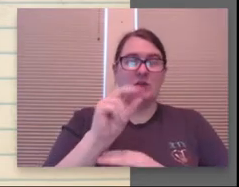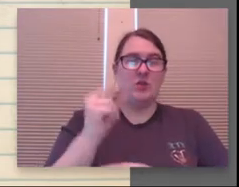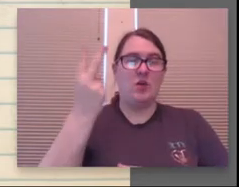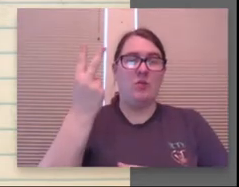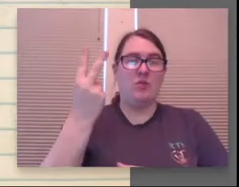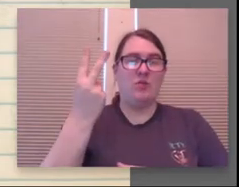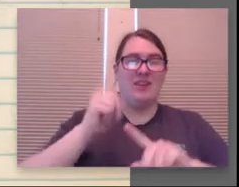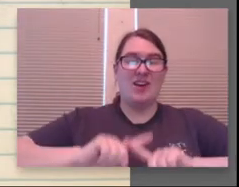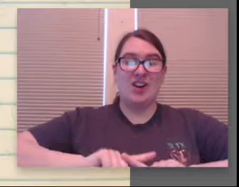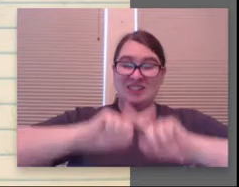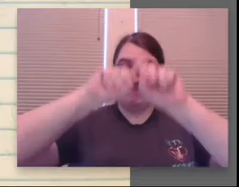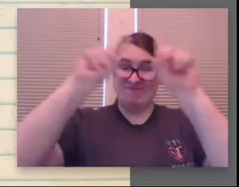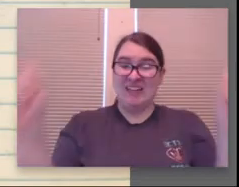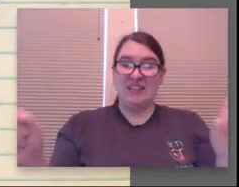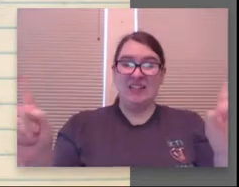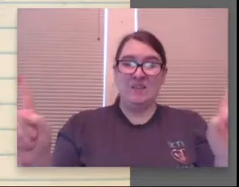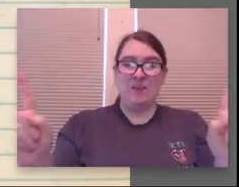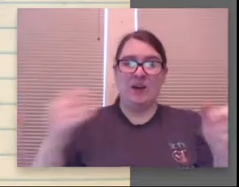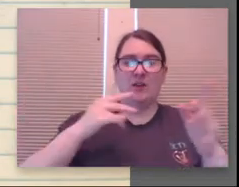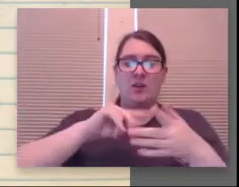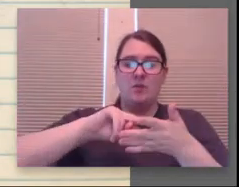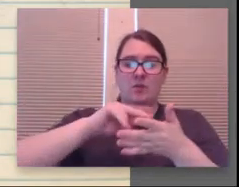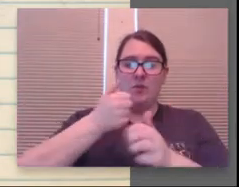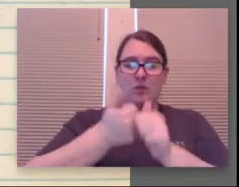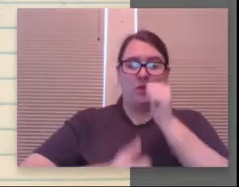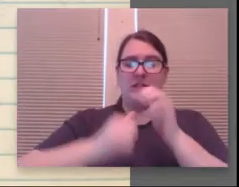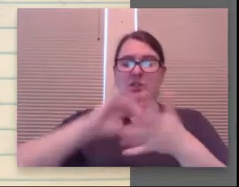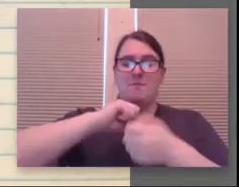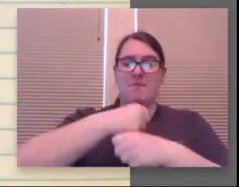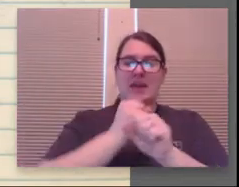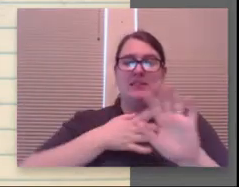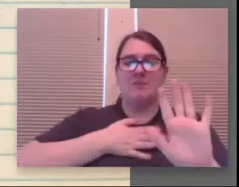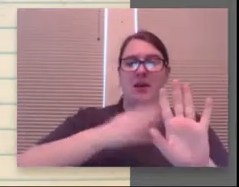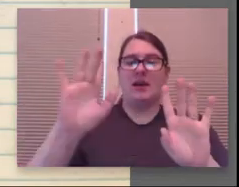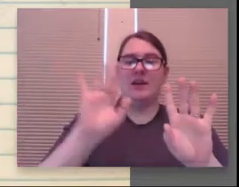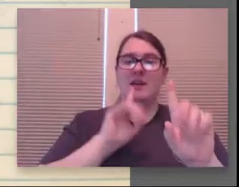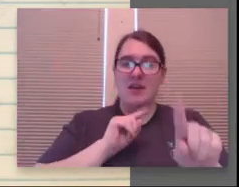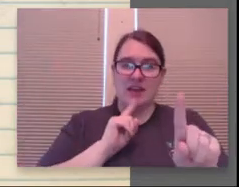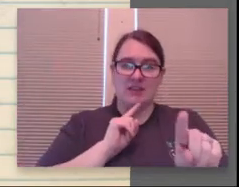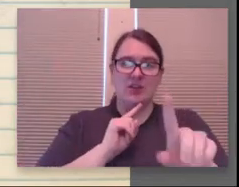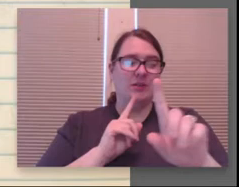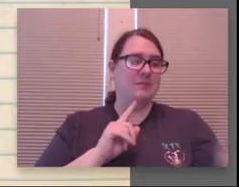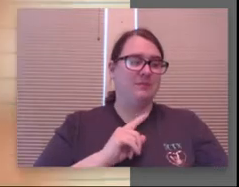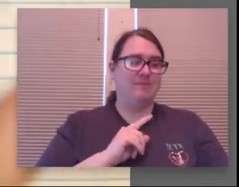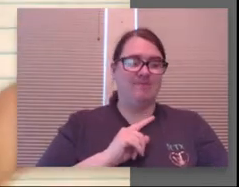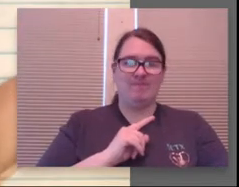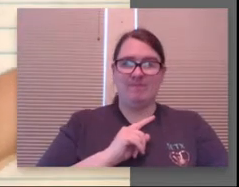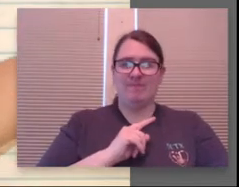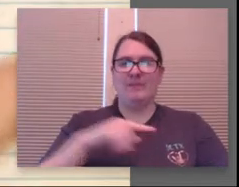positive, so they're different, which makes my answer